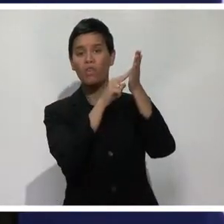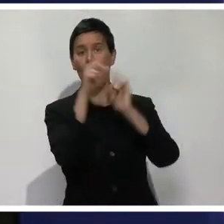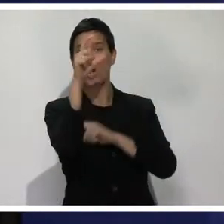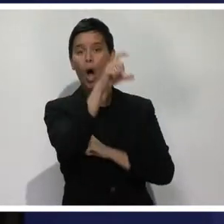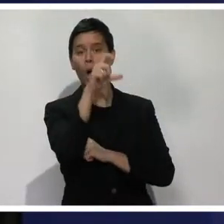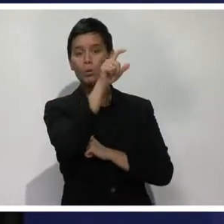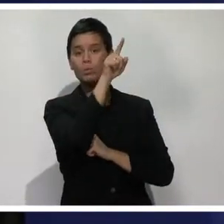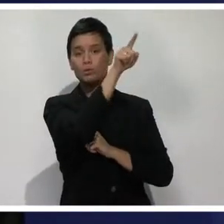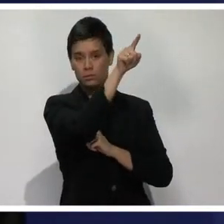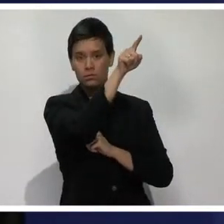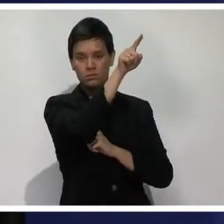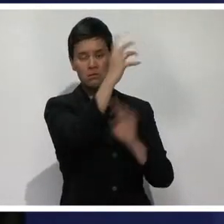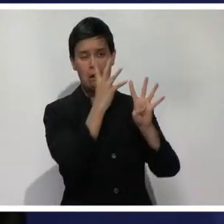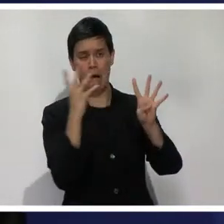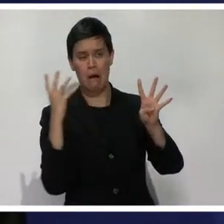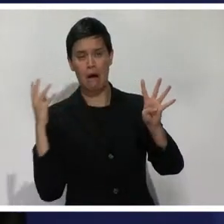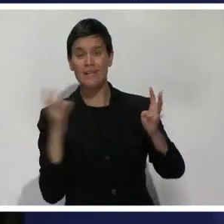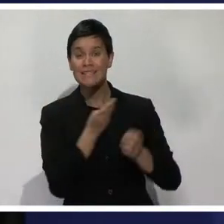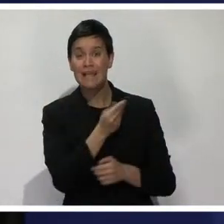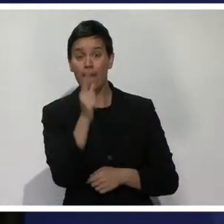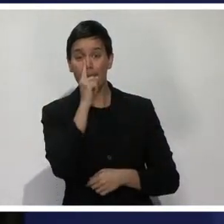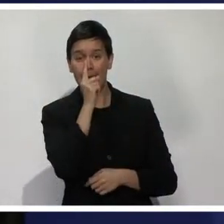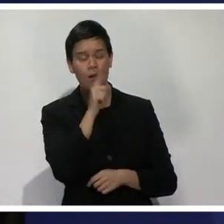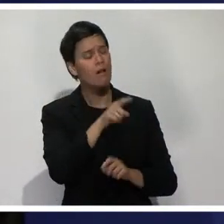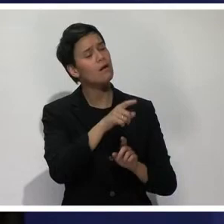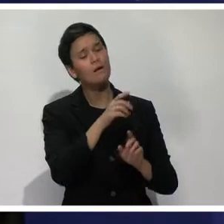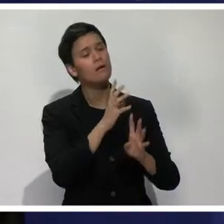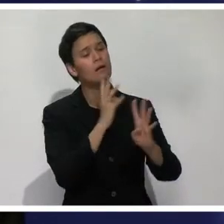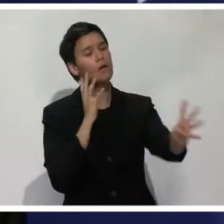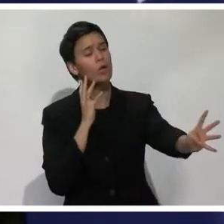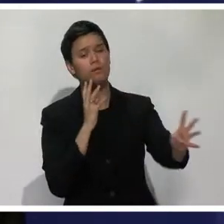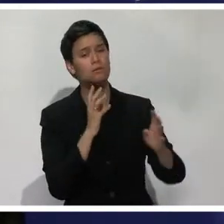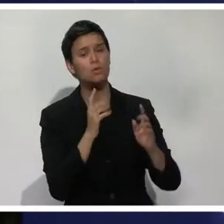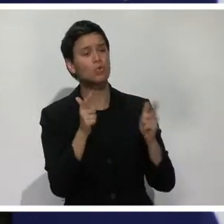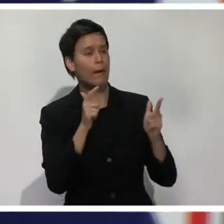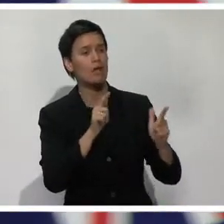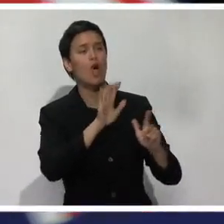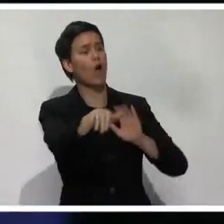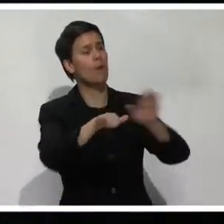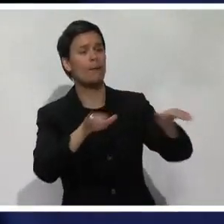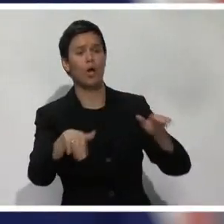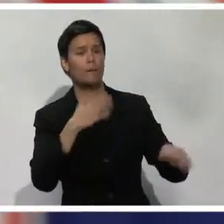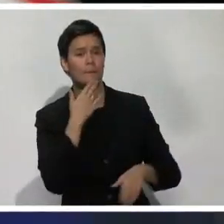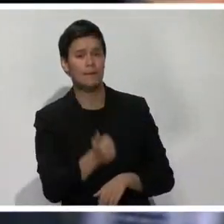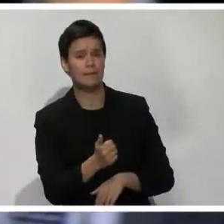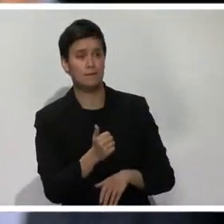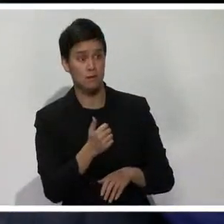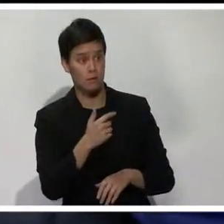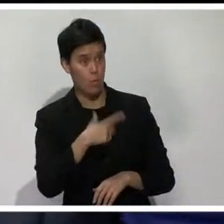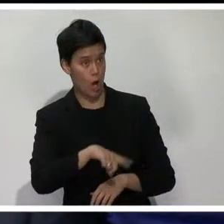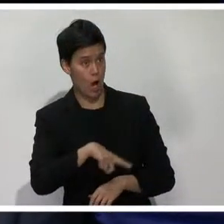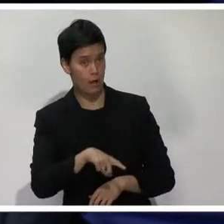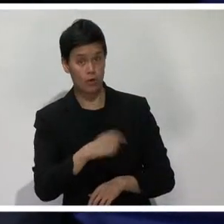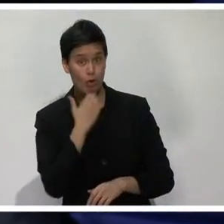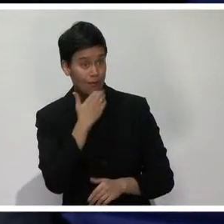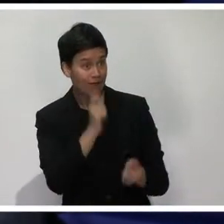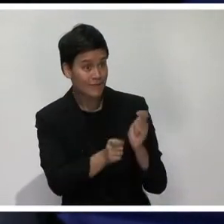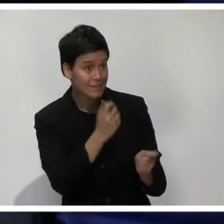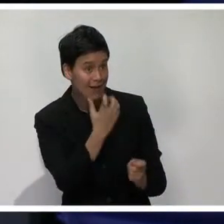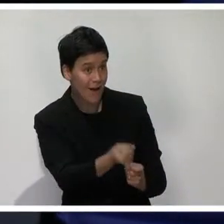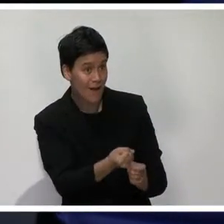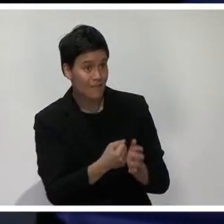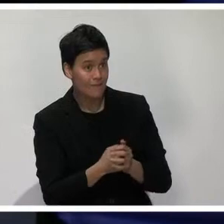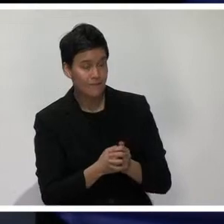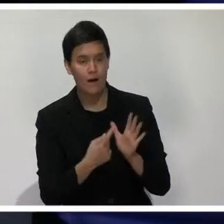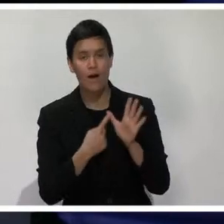been sent home. Is this because there's a lack of tests available with the demand? There's not a lack of tests. There's a lot of there's extra